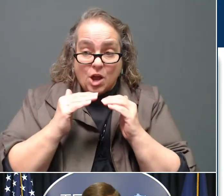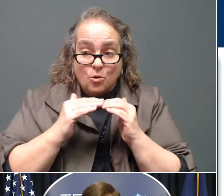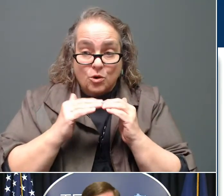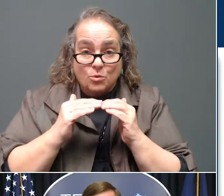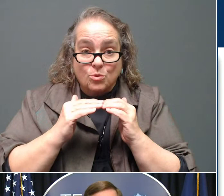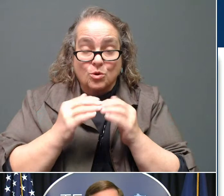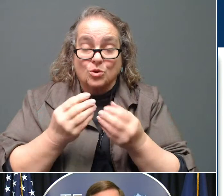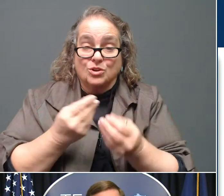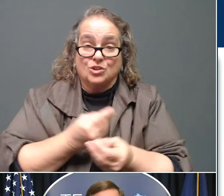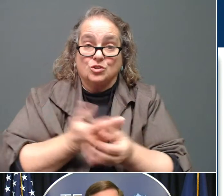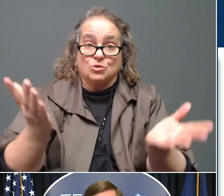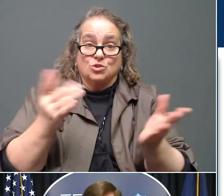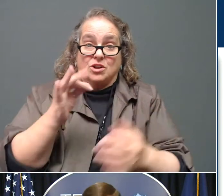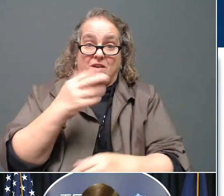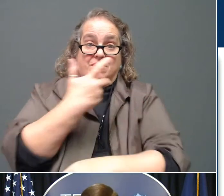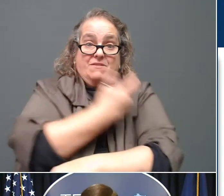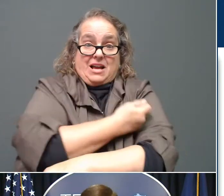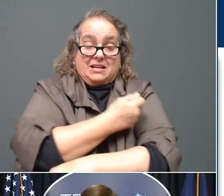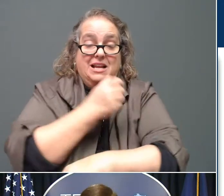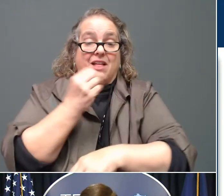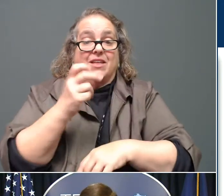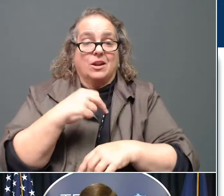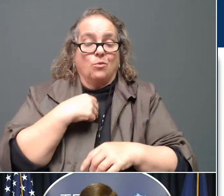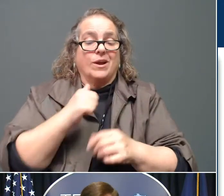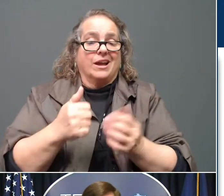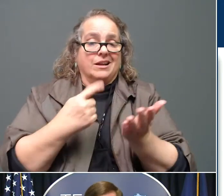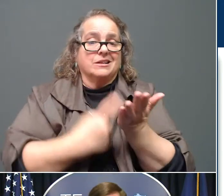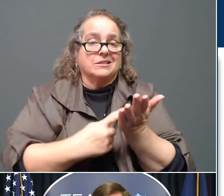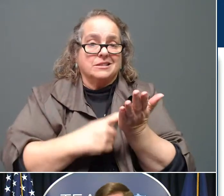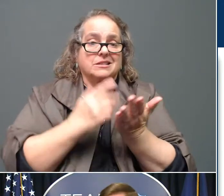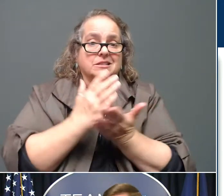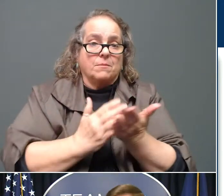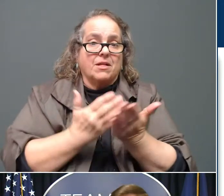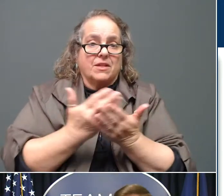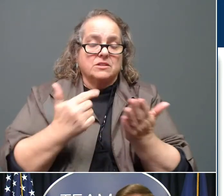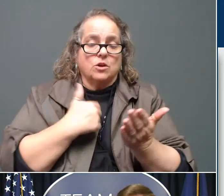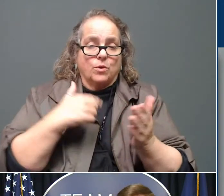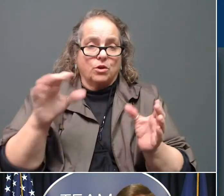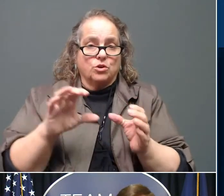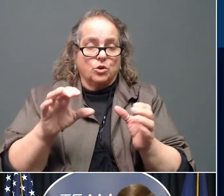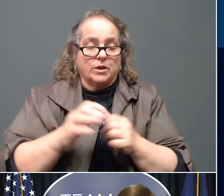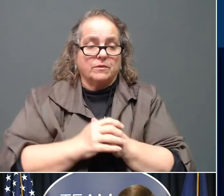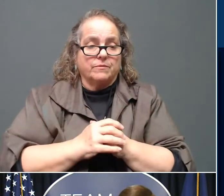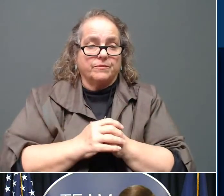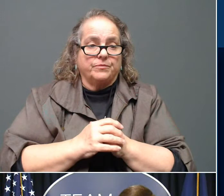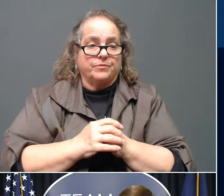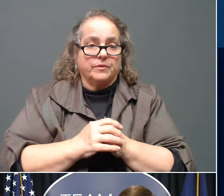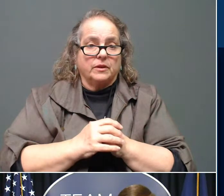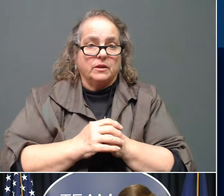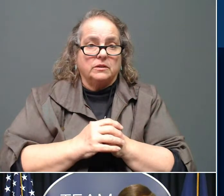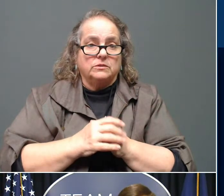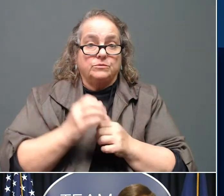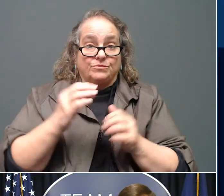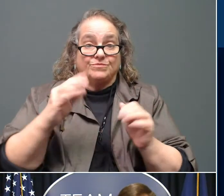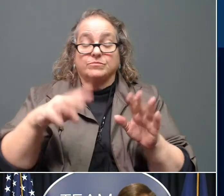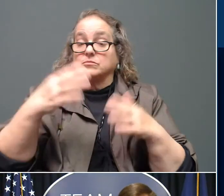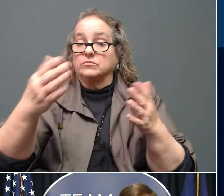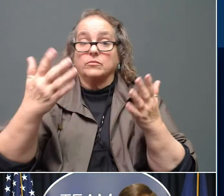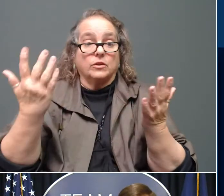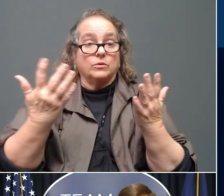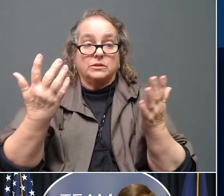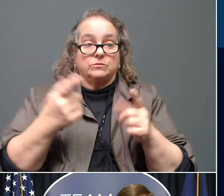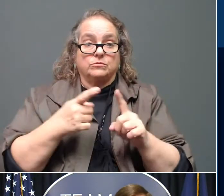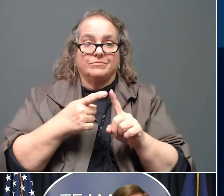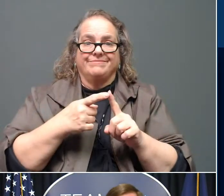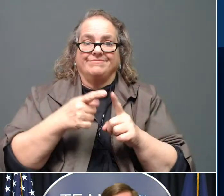distribution of the vaccine, and then we can talk about some things that we are doing. We put those up. The first is